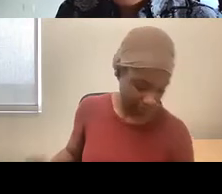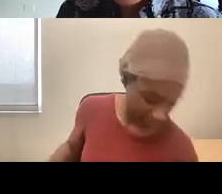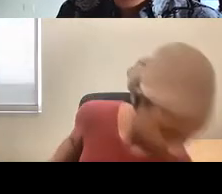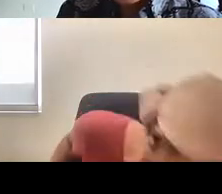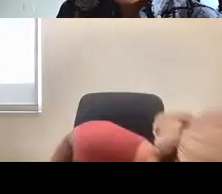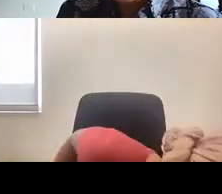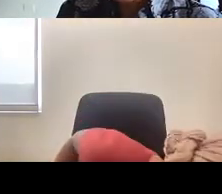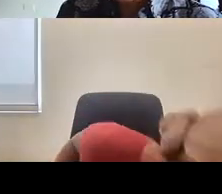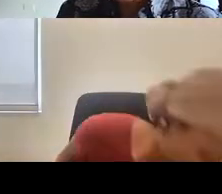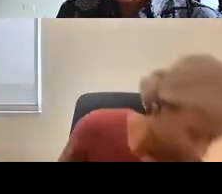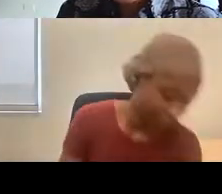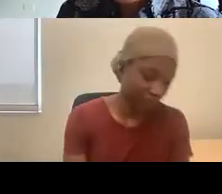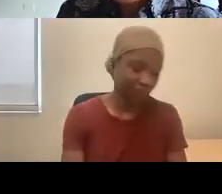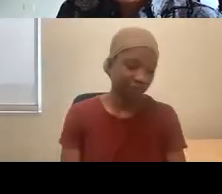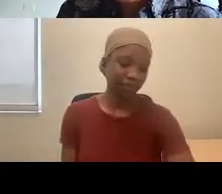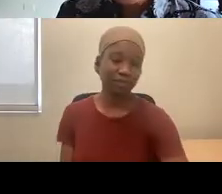Okay.